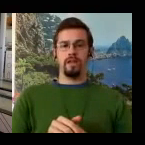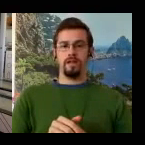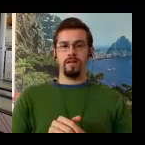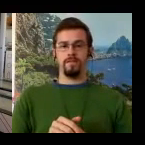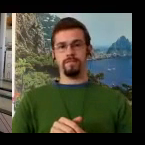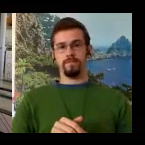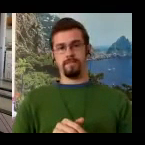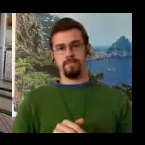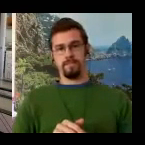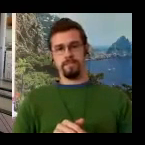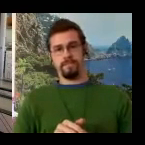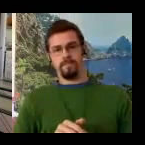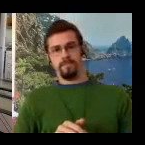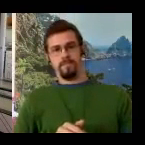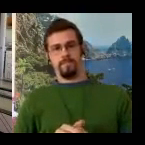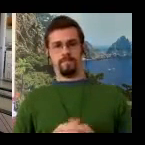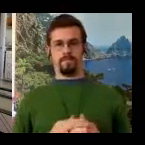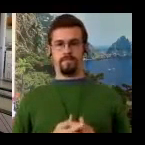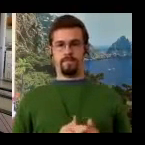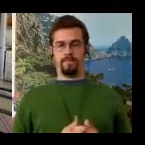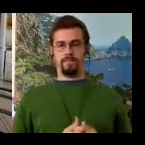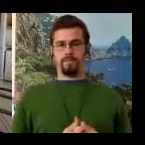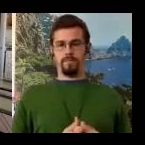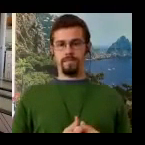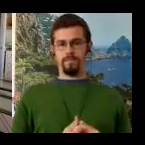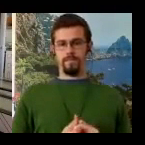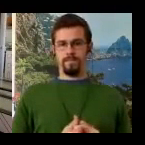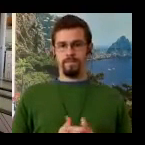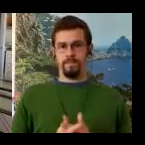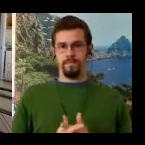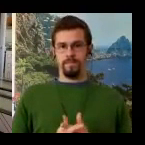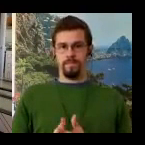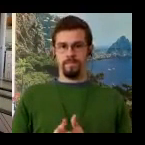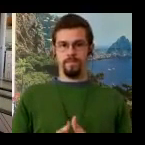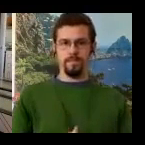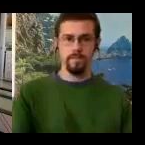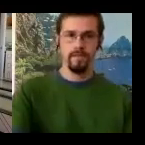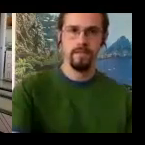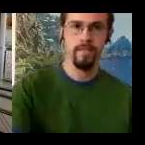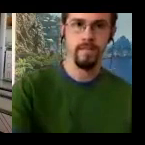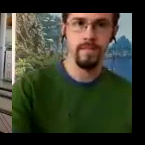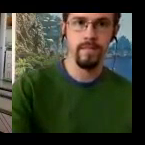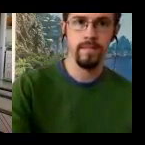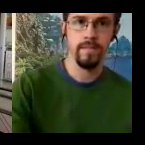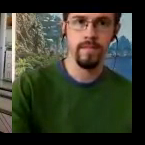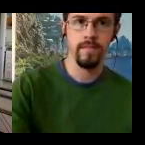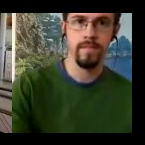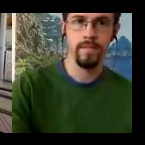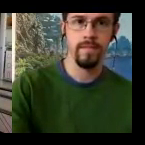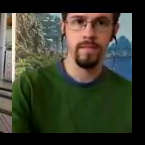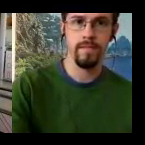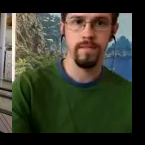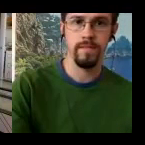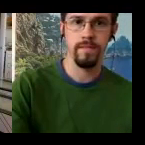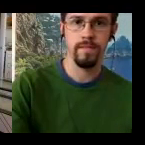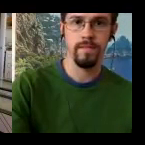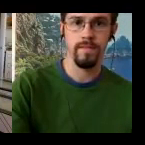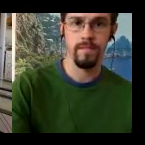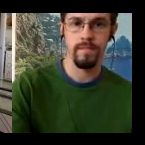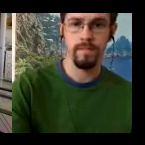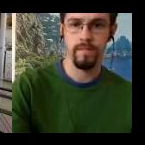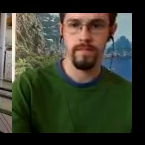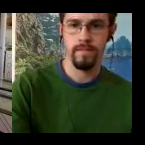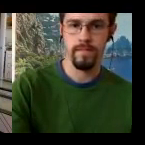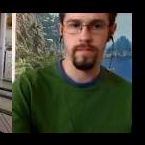complicated, and then I'll bring it back so we can see Adam. Okay. The question that we had is it possible to create